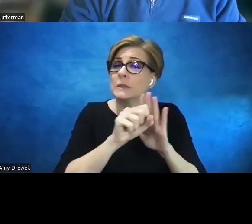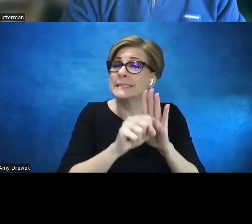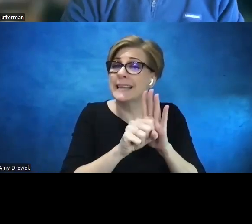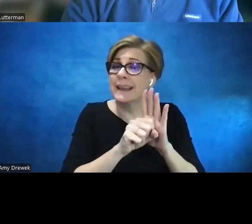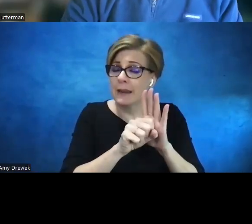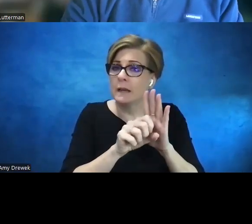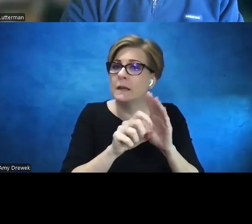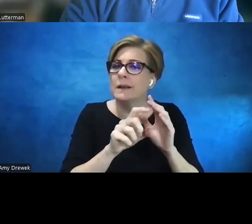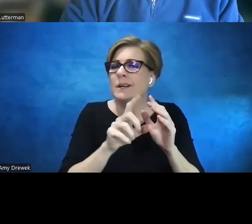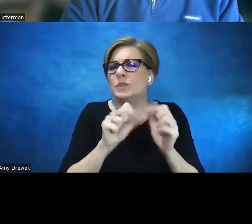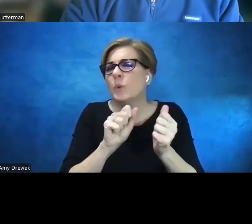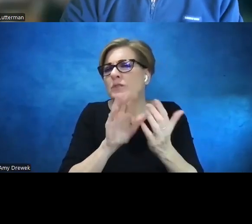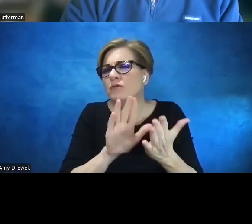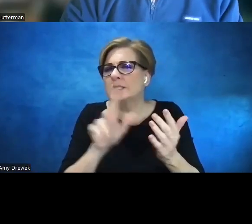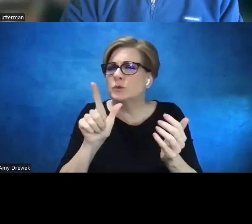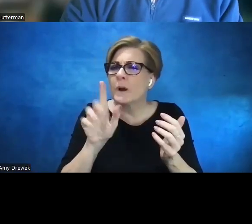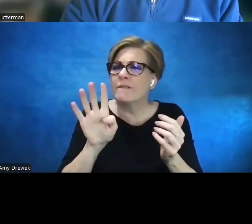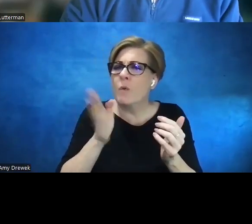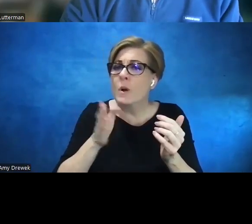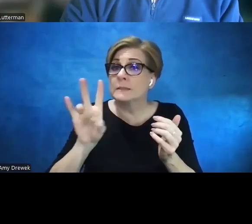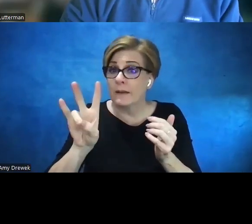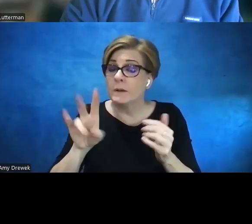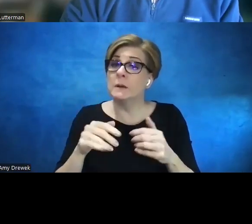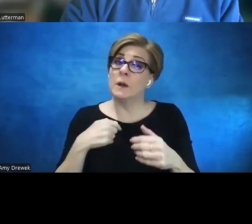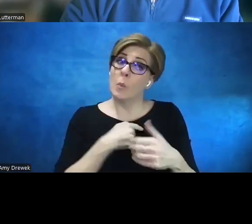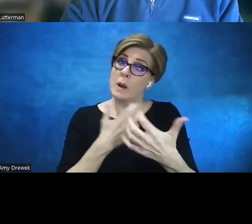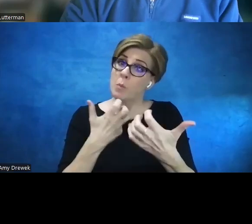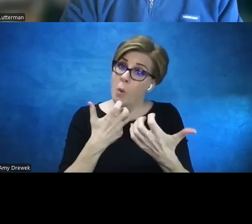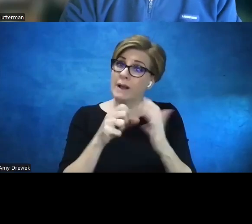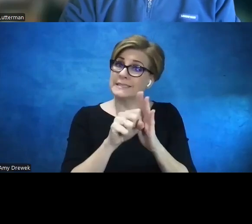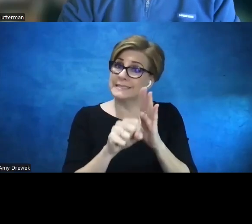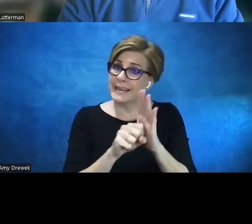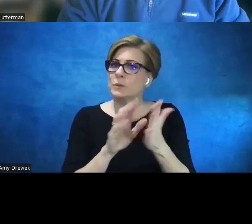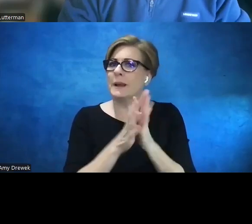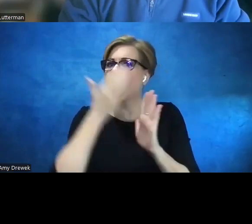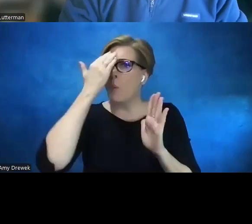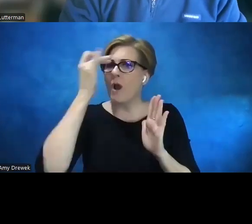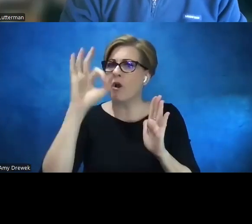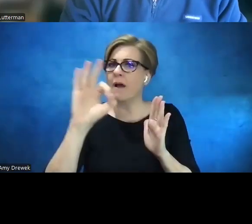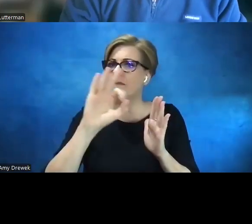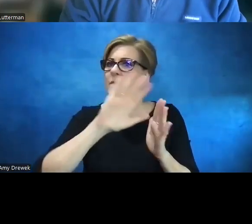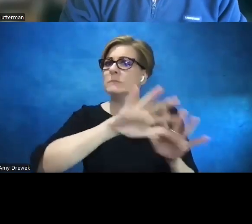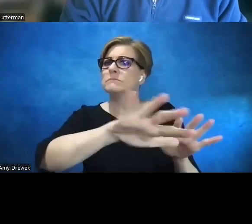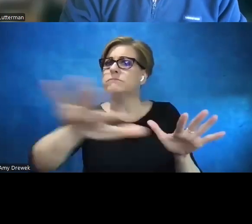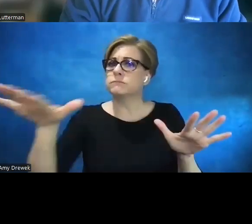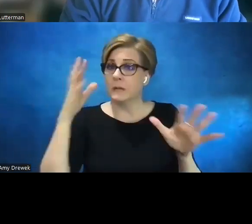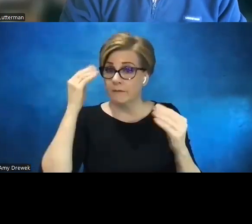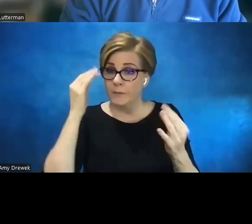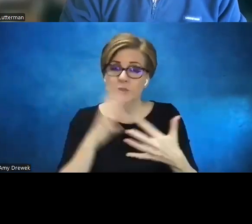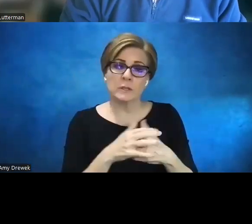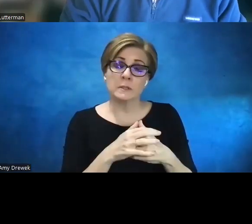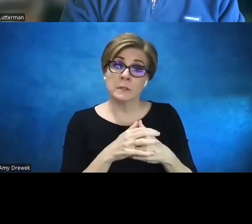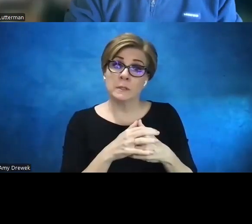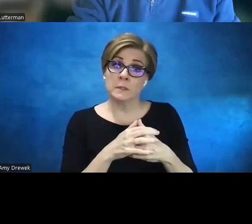cetera. So we want states and people to be aware of that information. If you go to the next slide, particularly around